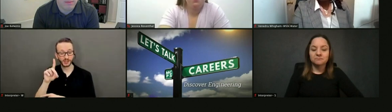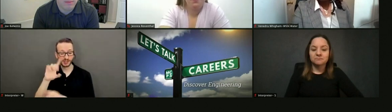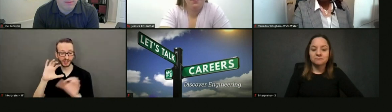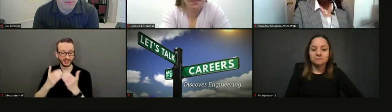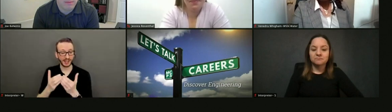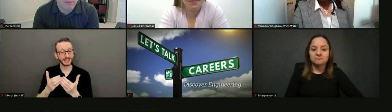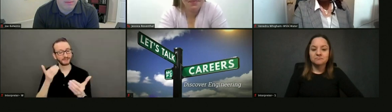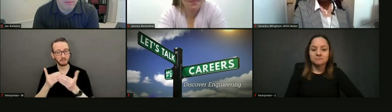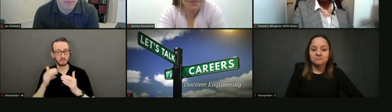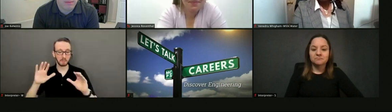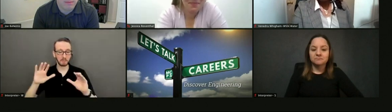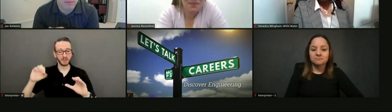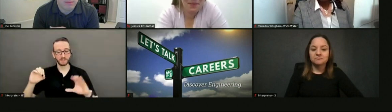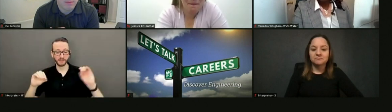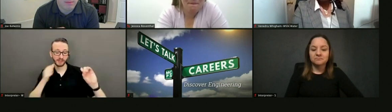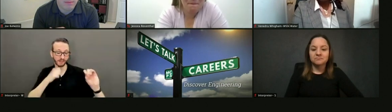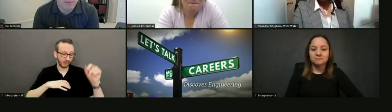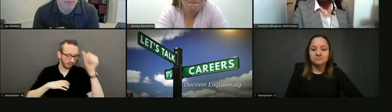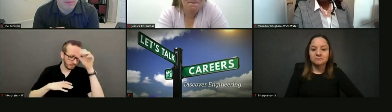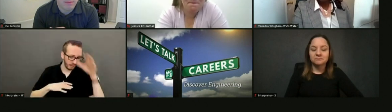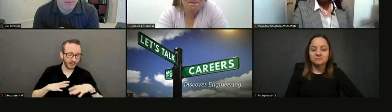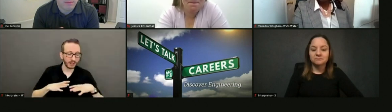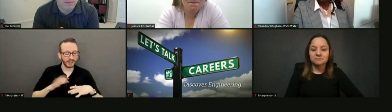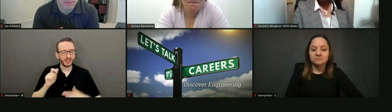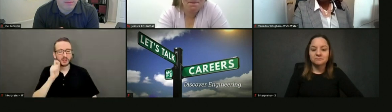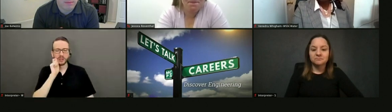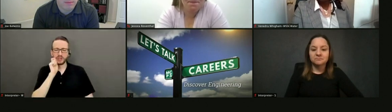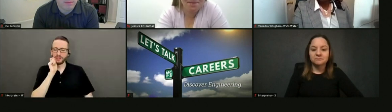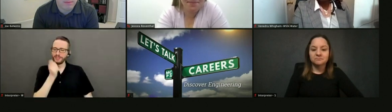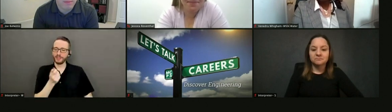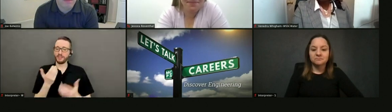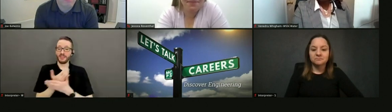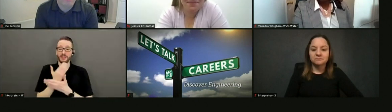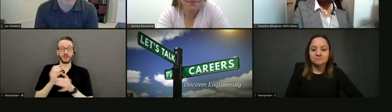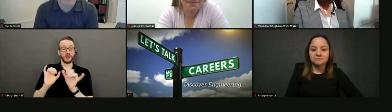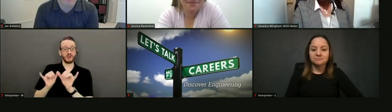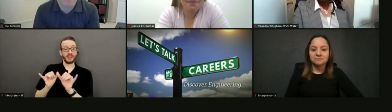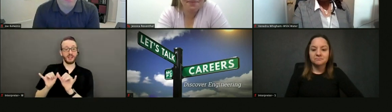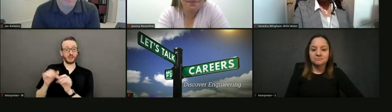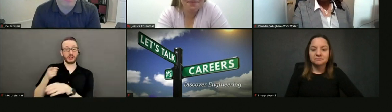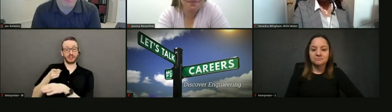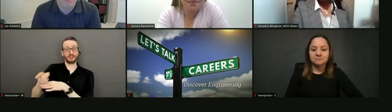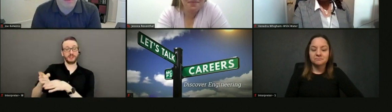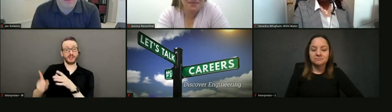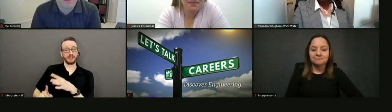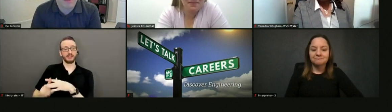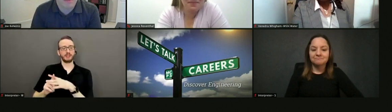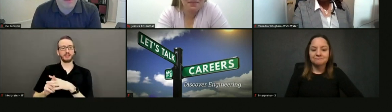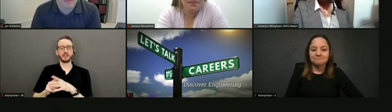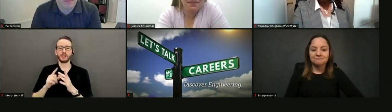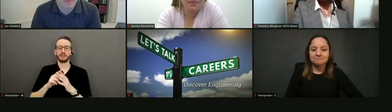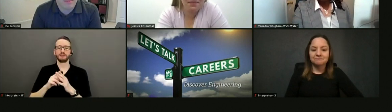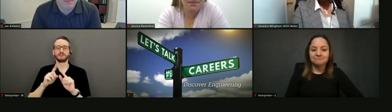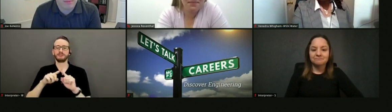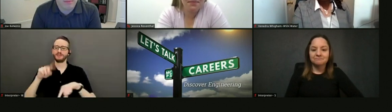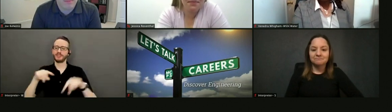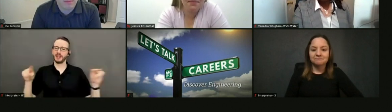50-50. So that is really neat with that new engineering field kind of coming up. You're definitely getting a lot more diversity of